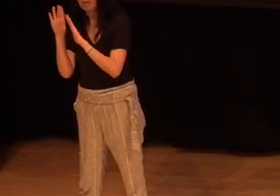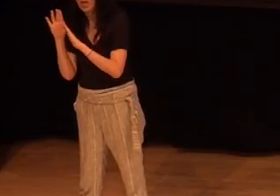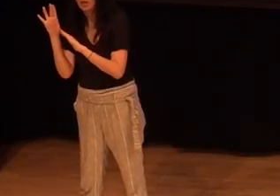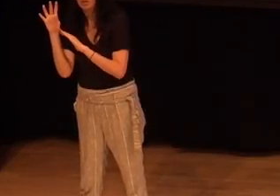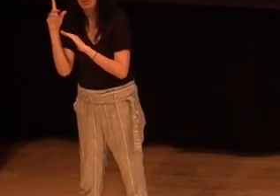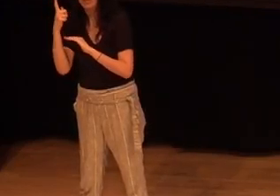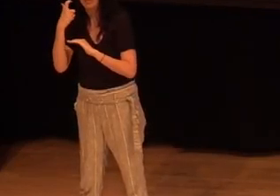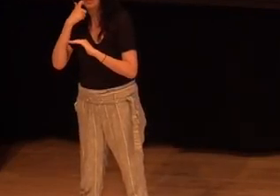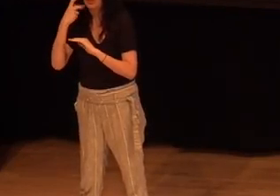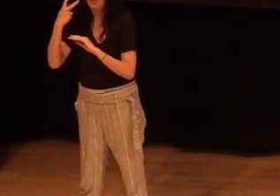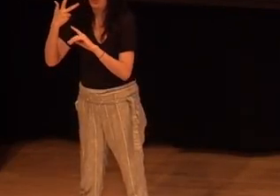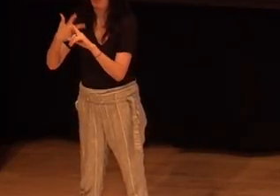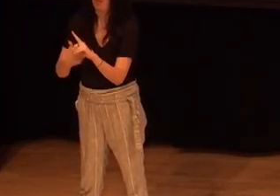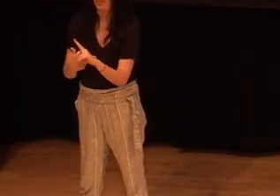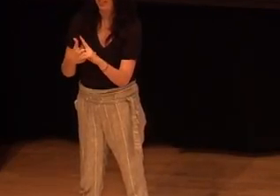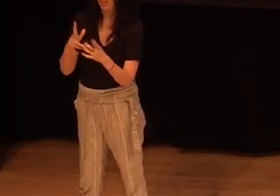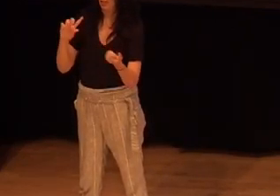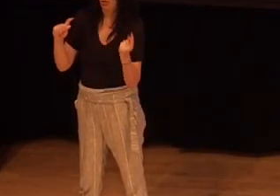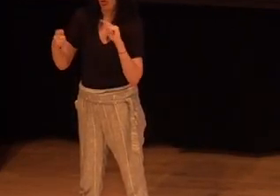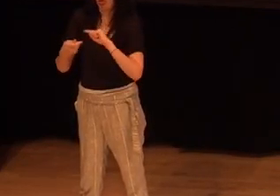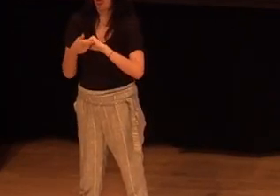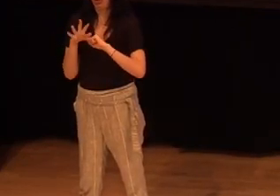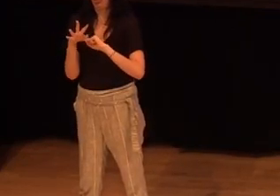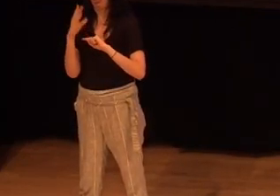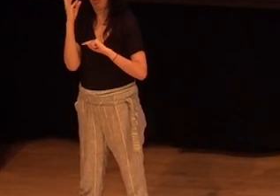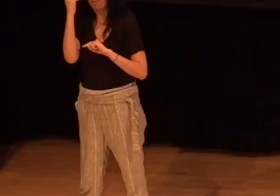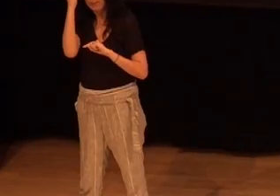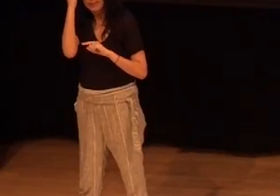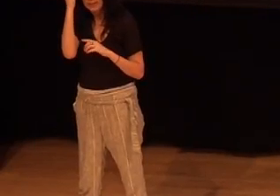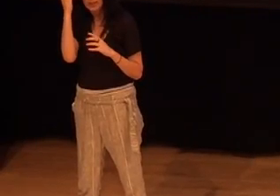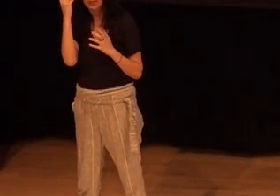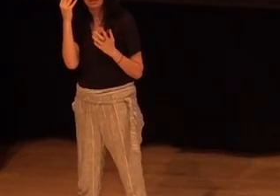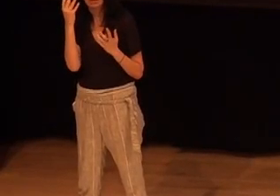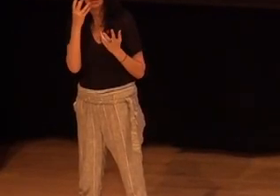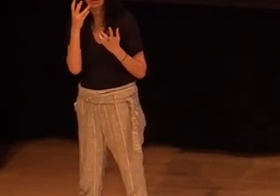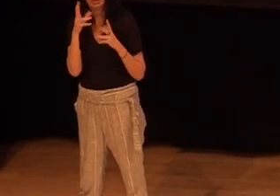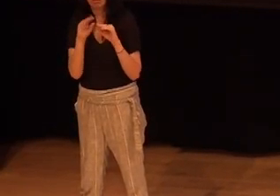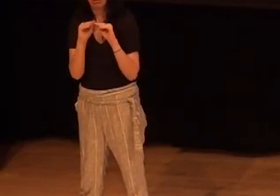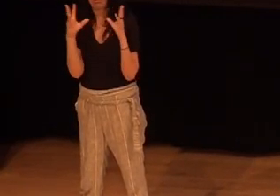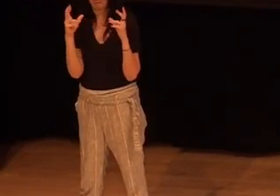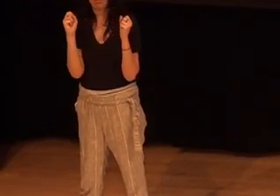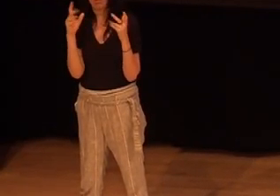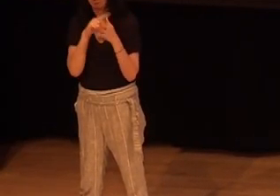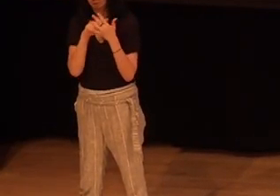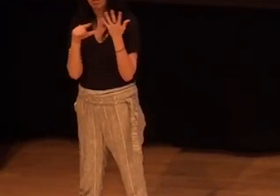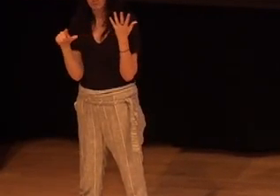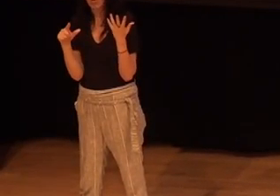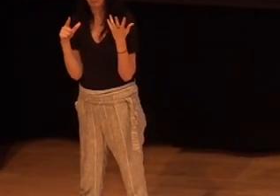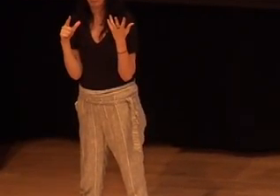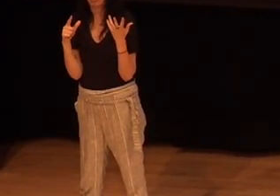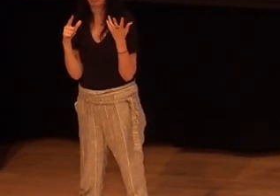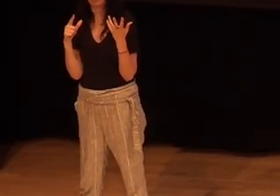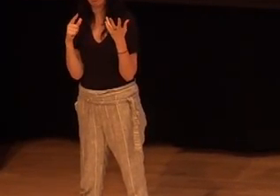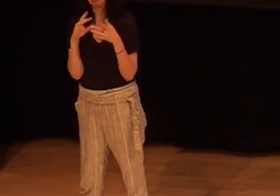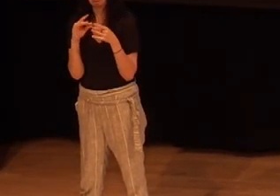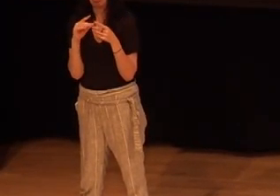the last few months changed your view? And obviously there are many aspects to this. We'll have time to probe